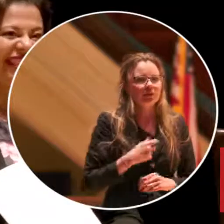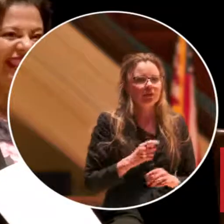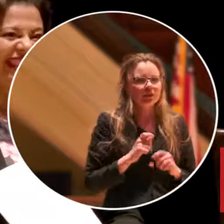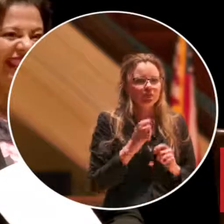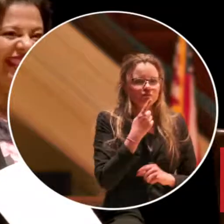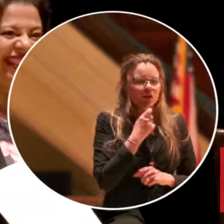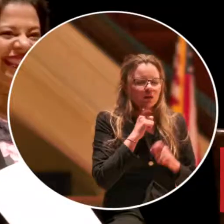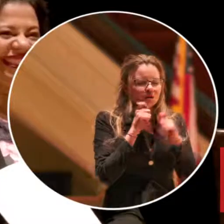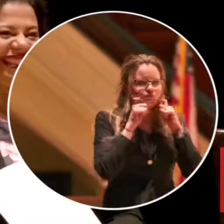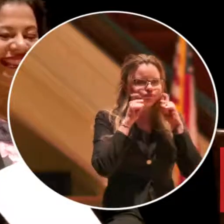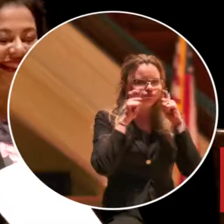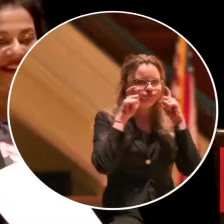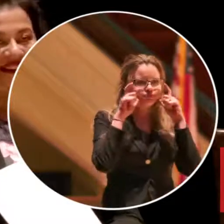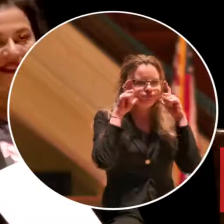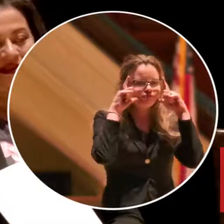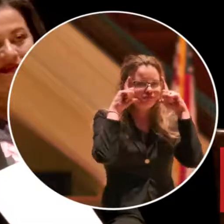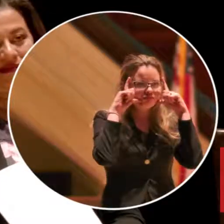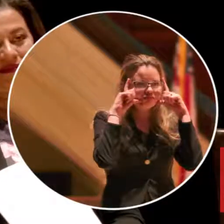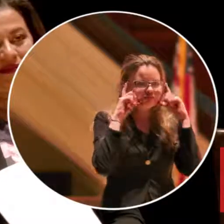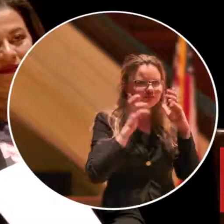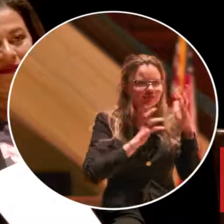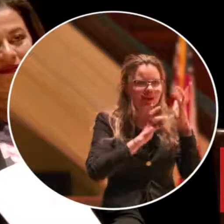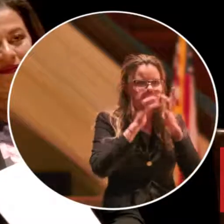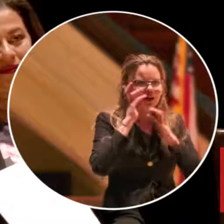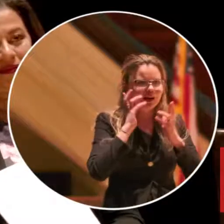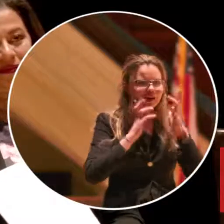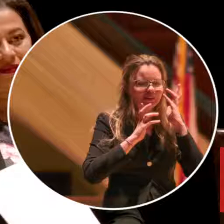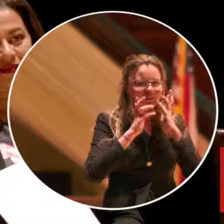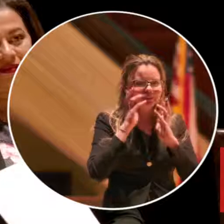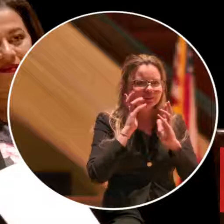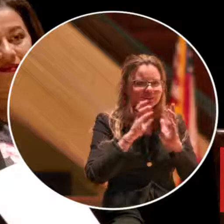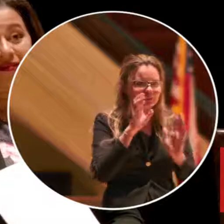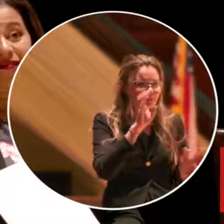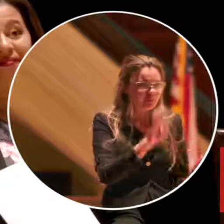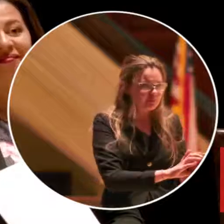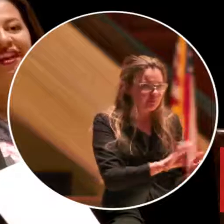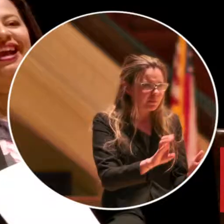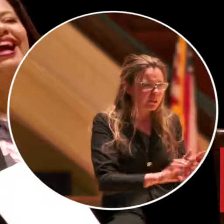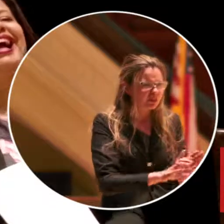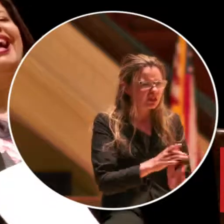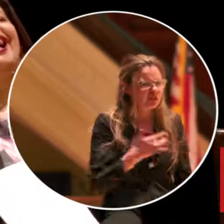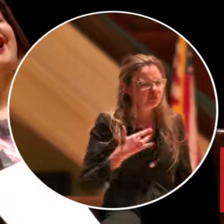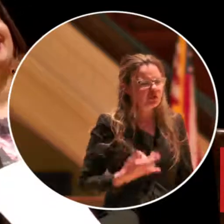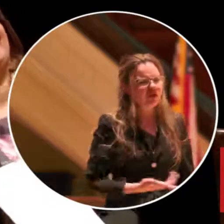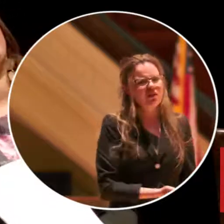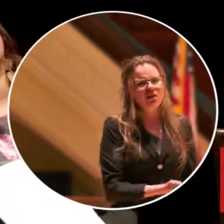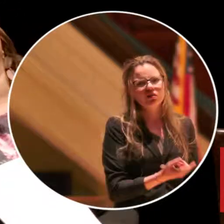mortified, and then disappointed that all the pictures it contained were drawings and not actual photos.